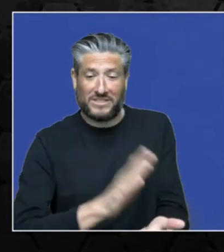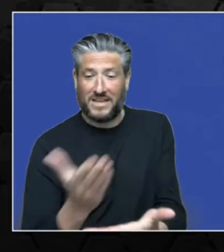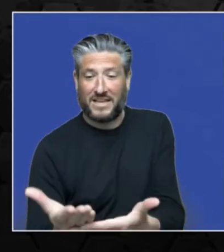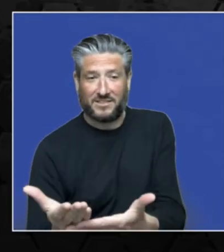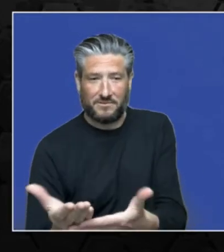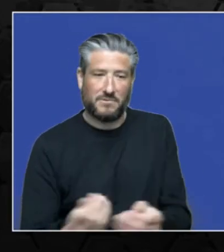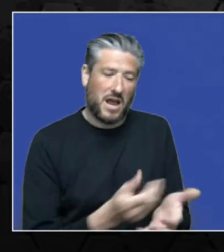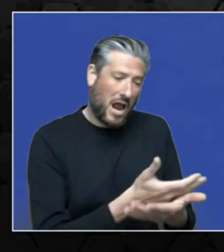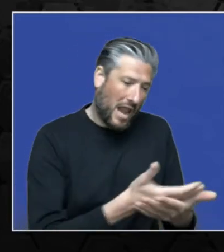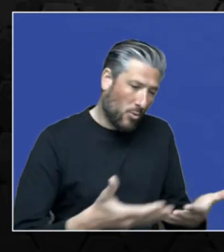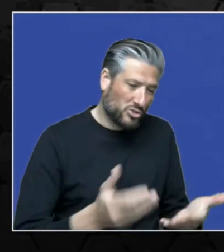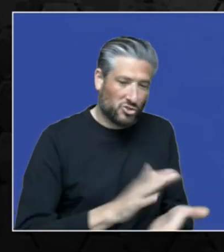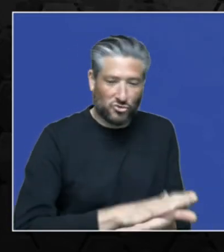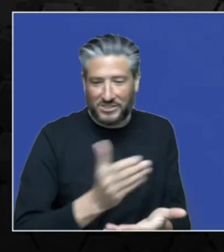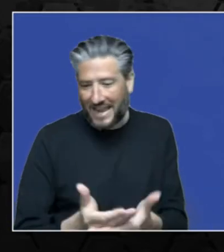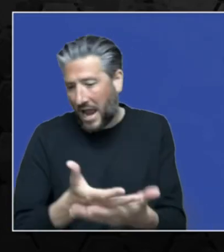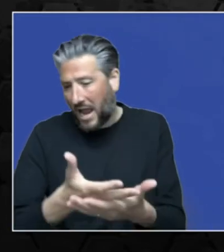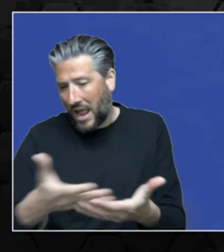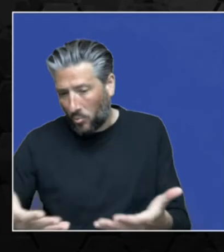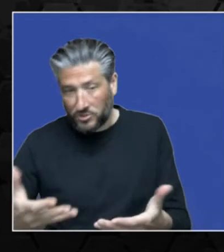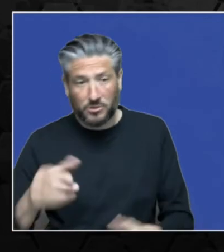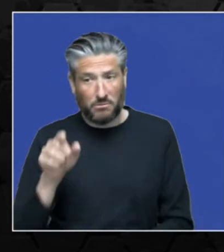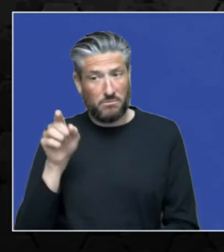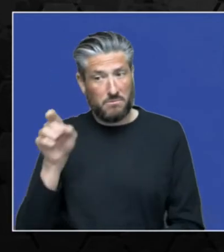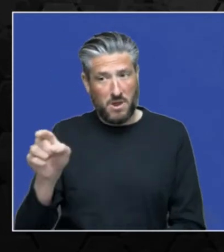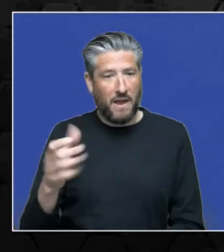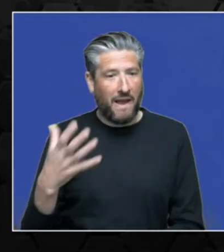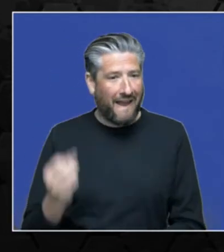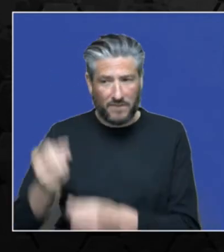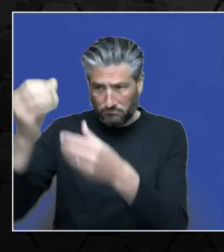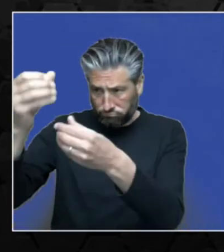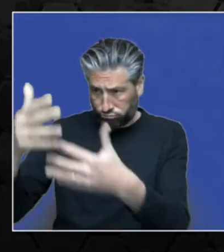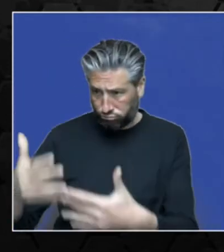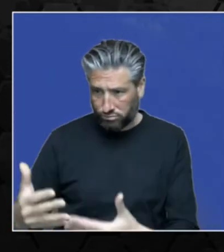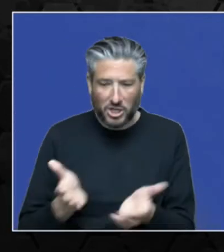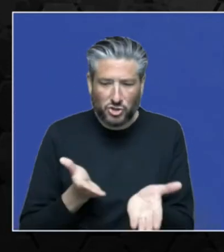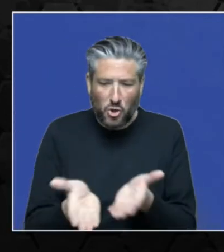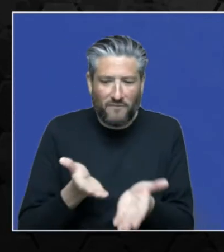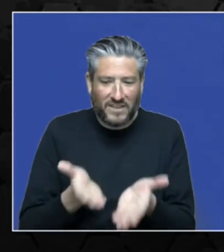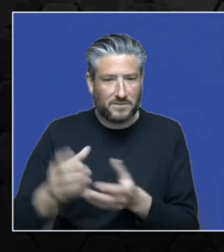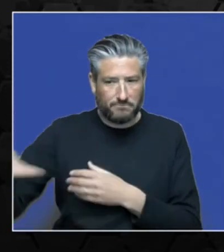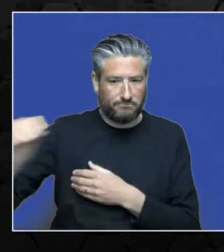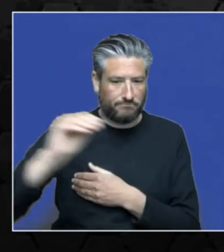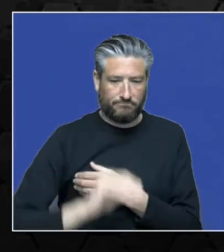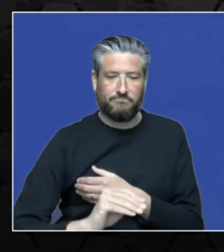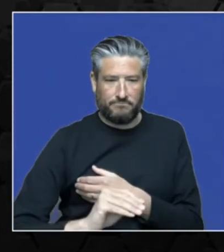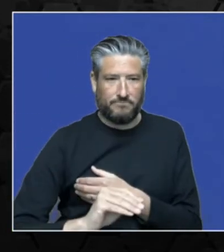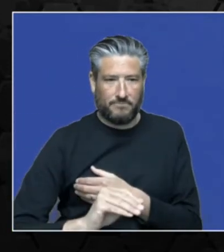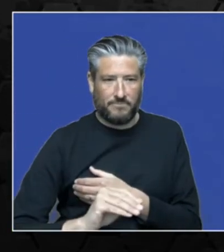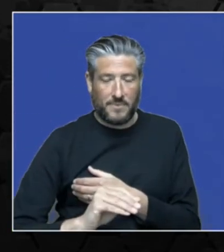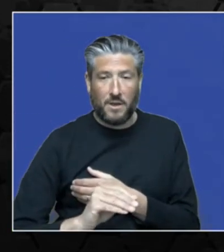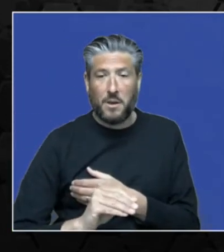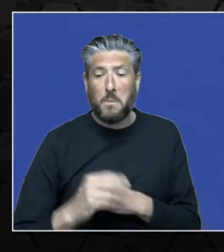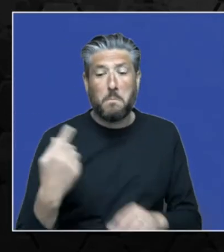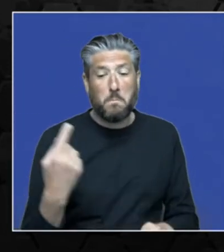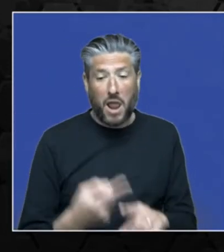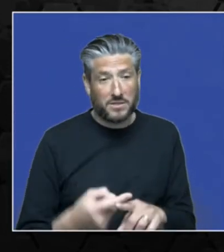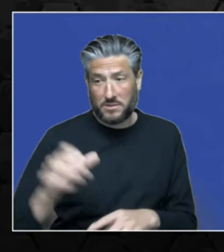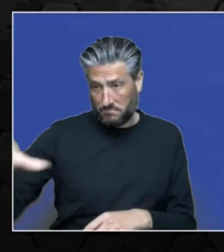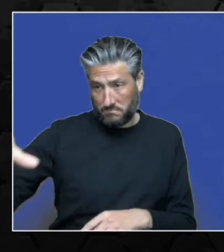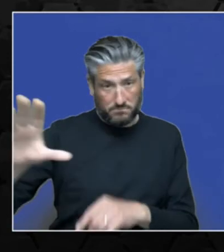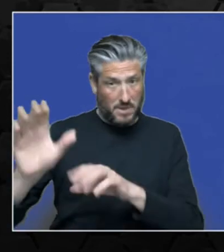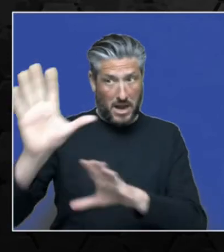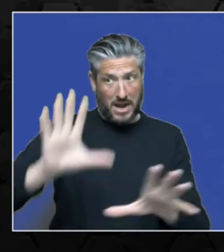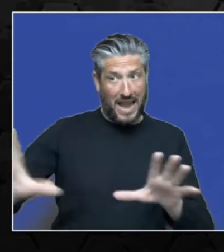can be provided to you via Azure Cognitive Services. You can also deploy cognitive services anywhere from the cloud to the edge with